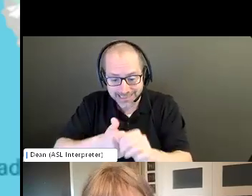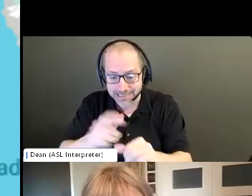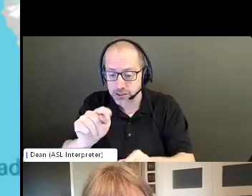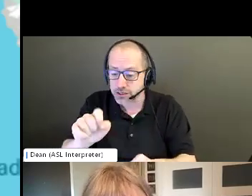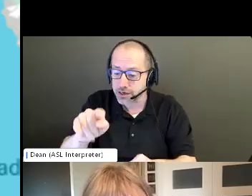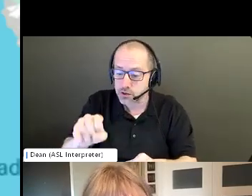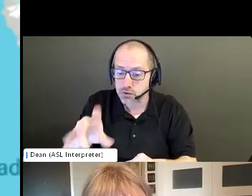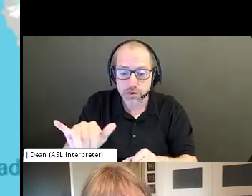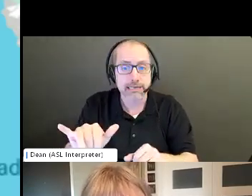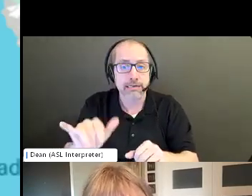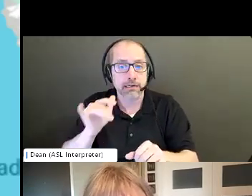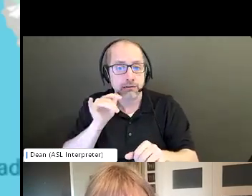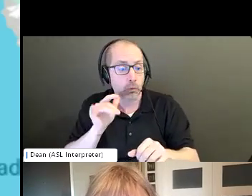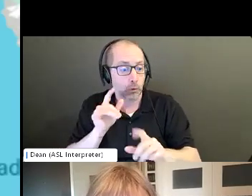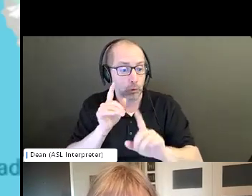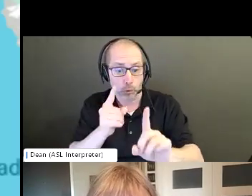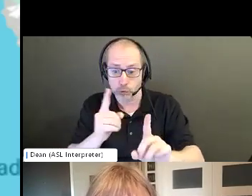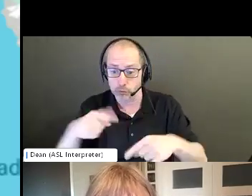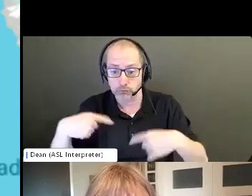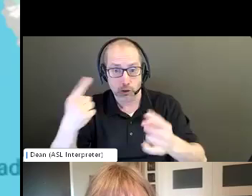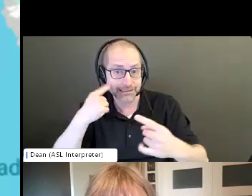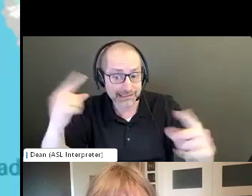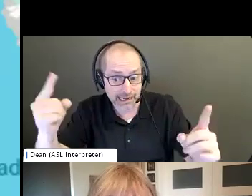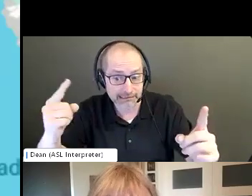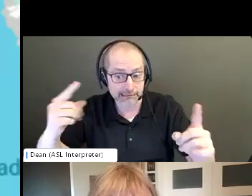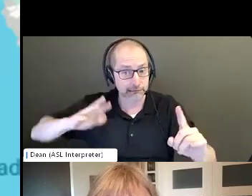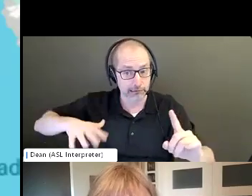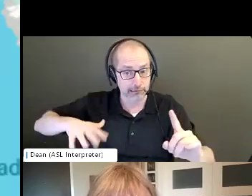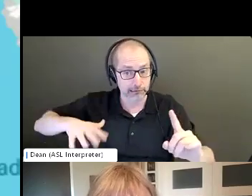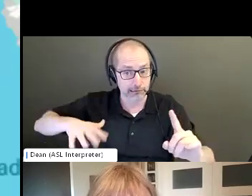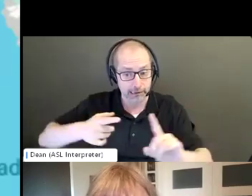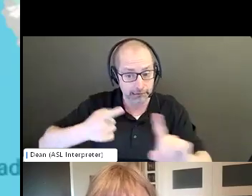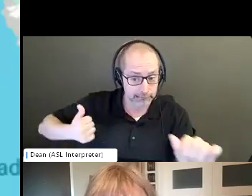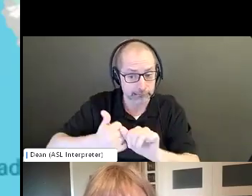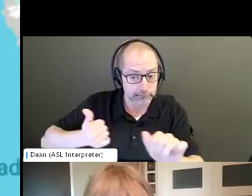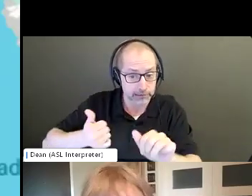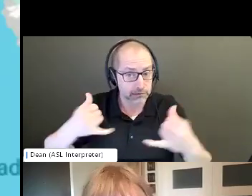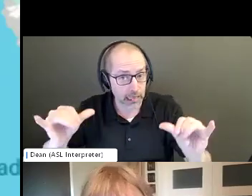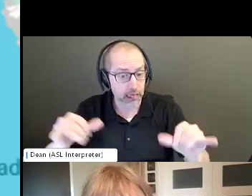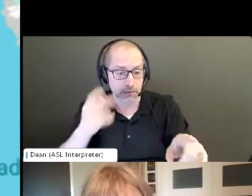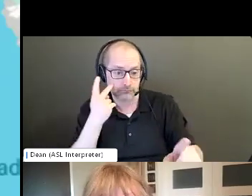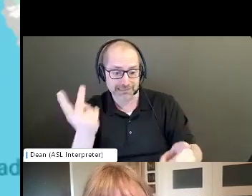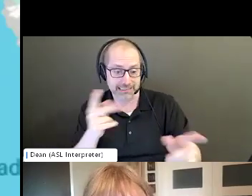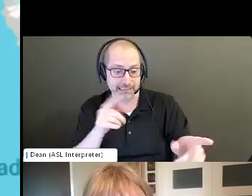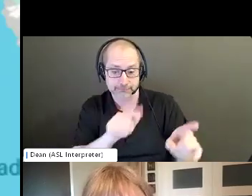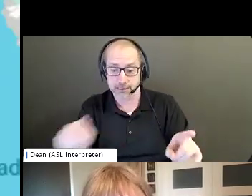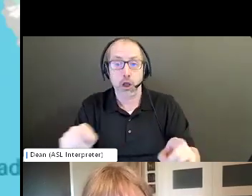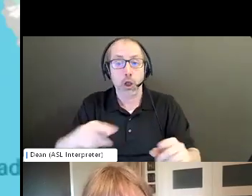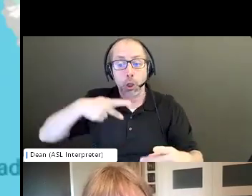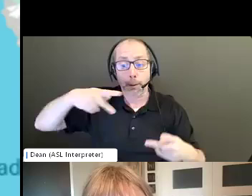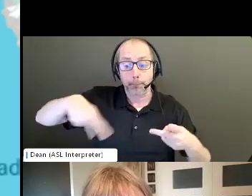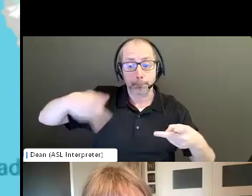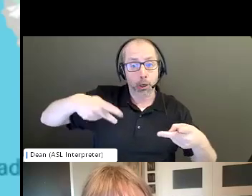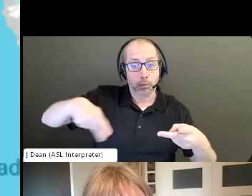our goals. And then the purple stars are the ability for people to just write in and tell us what they're